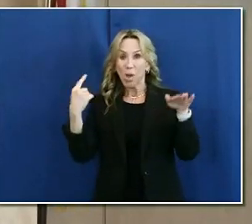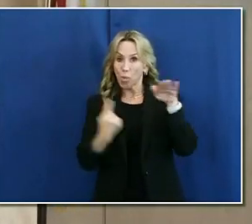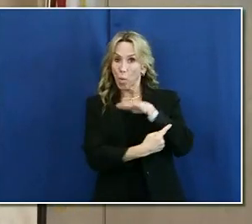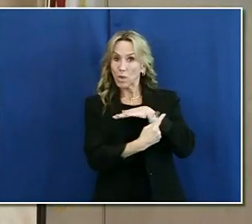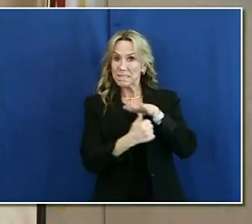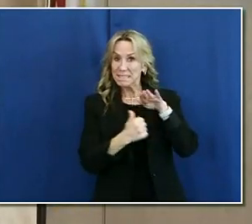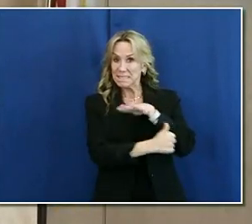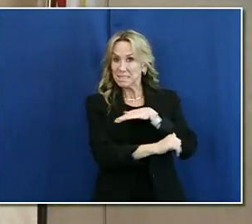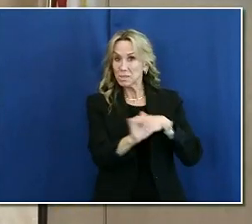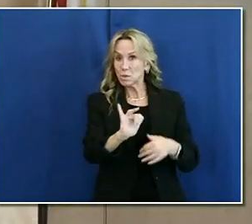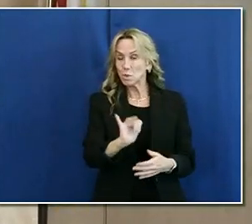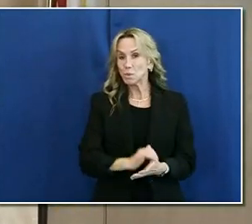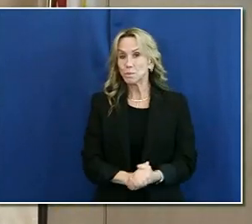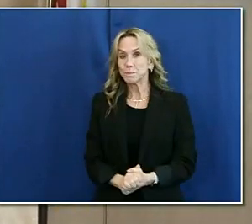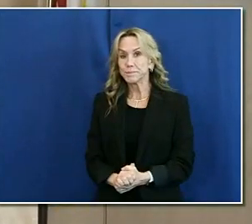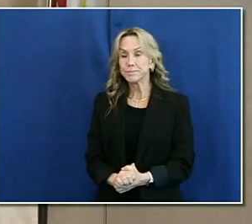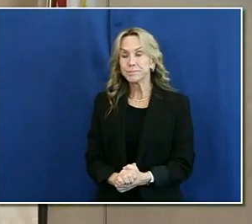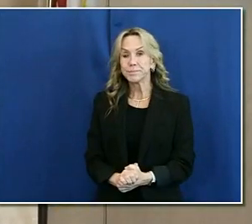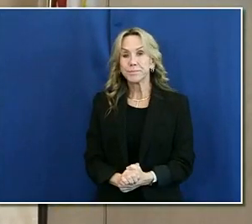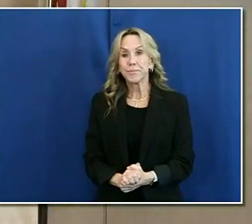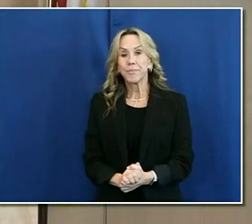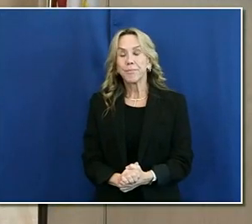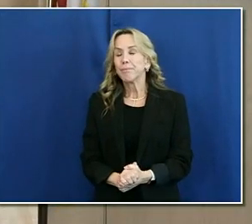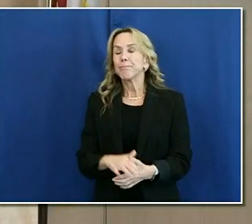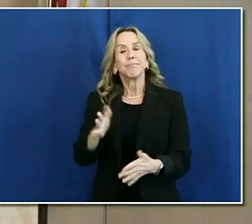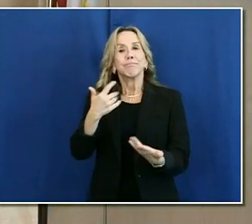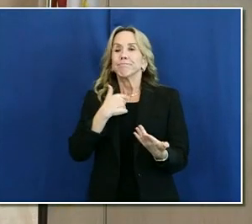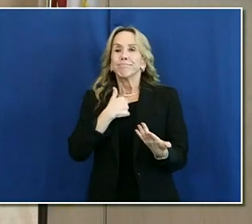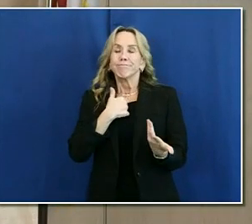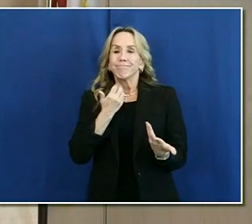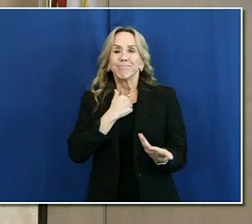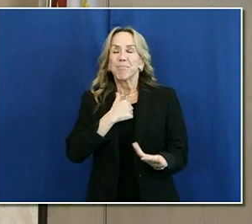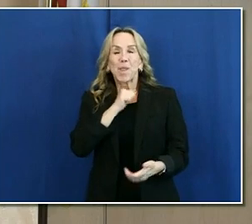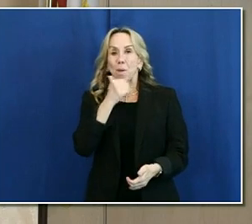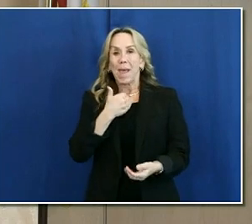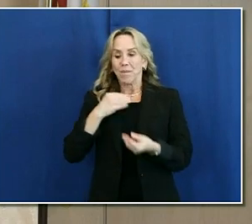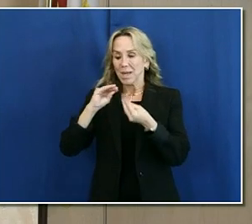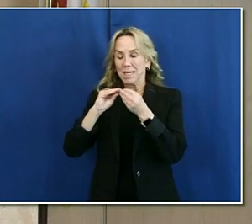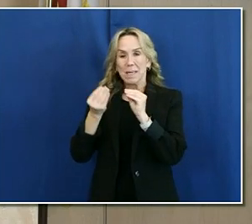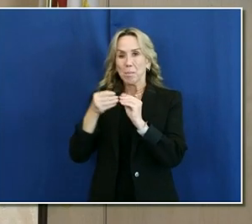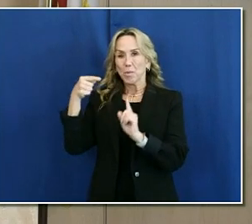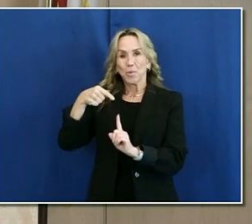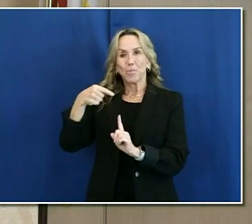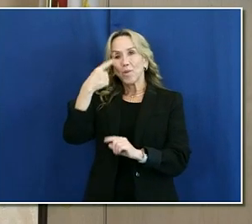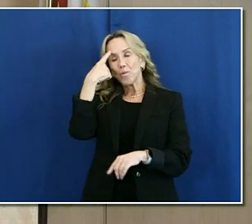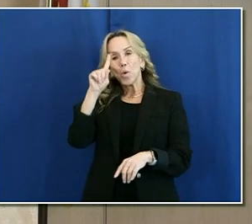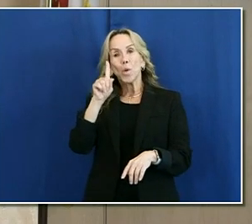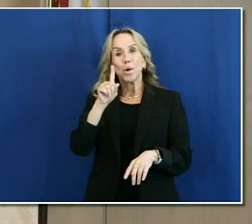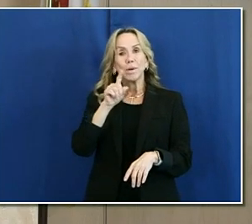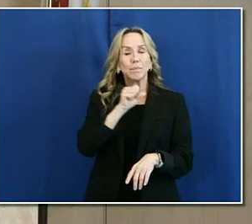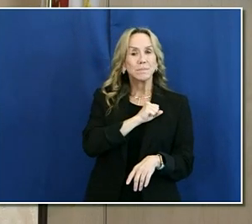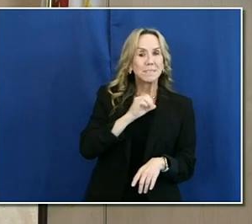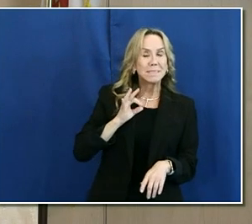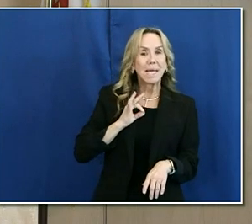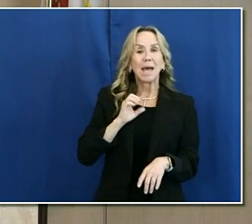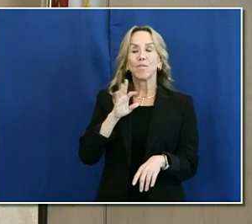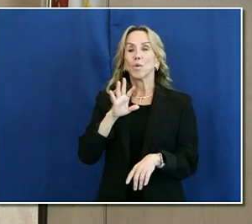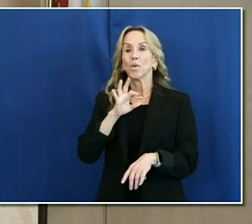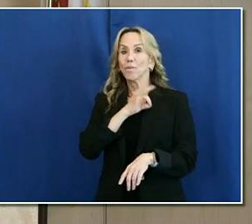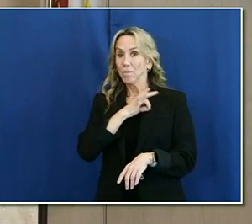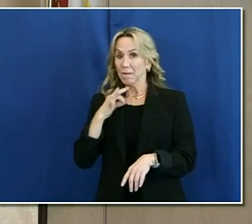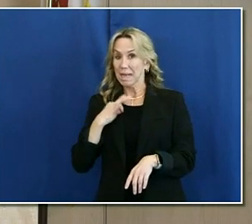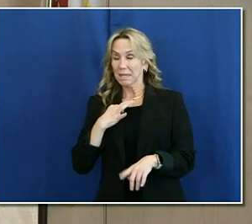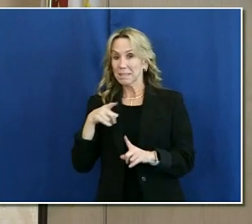I didn't answer that part. I do not have any current numbers of staff or faculty who are quarantined at the expectation of